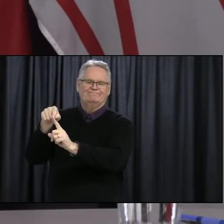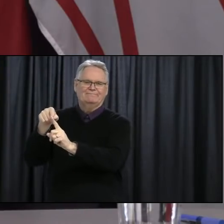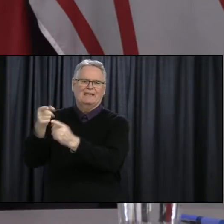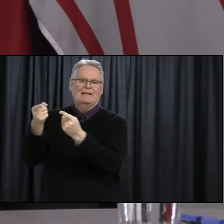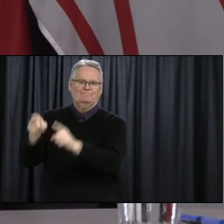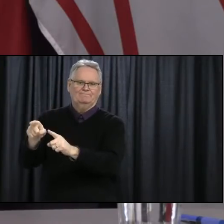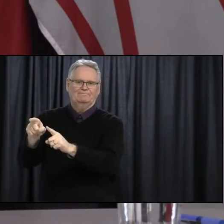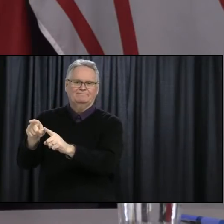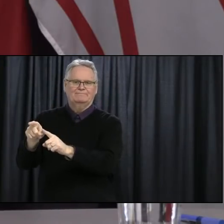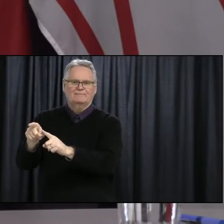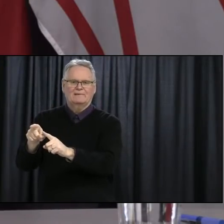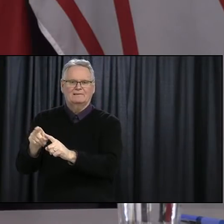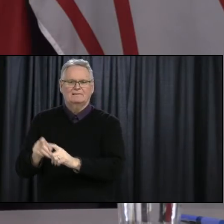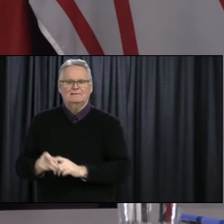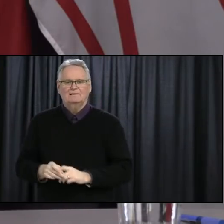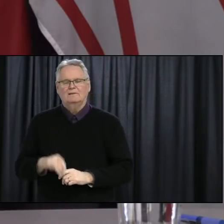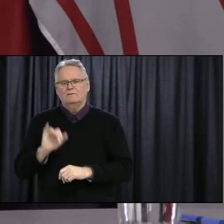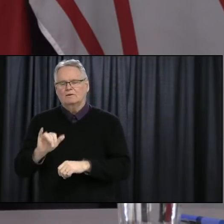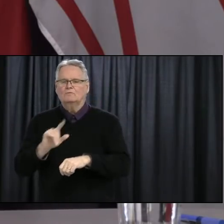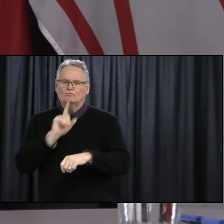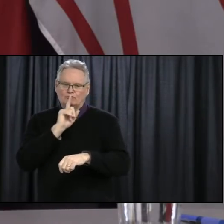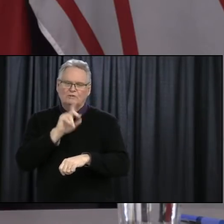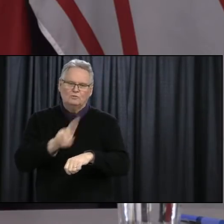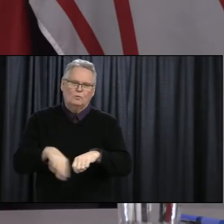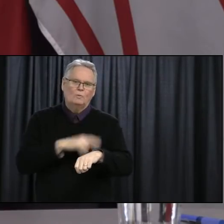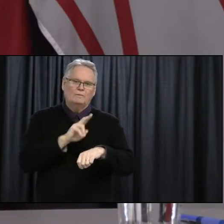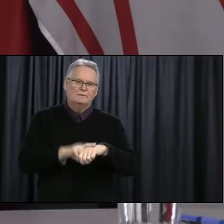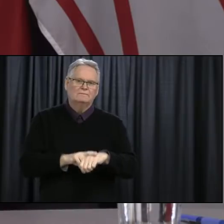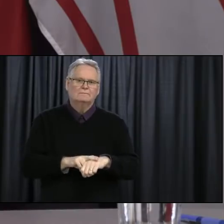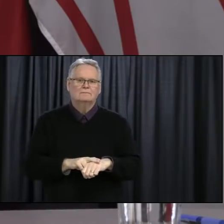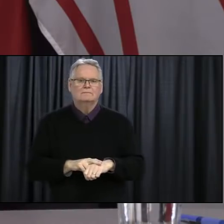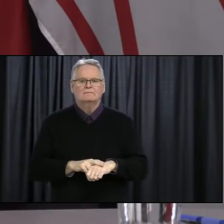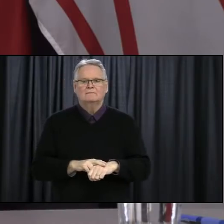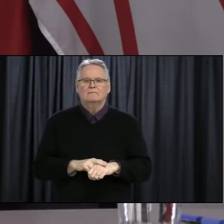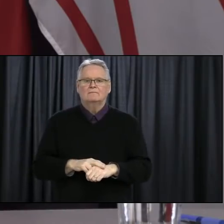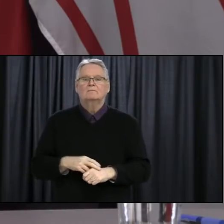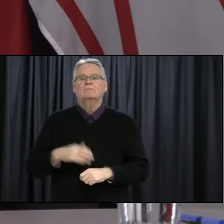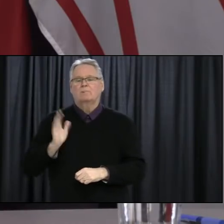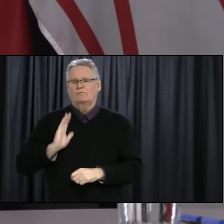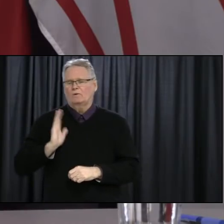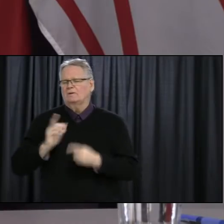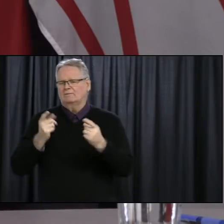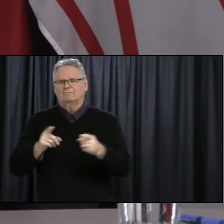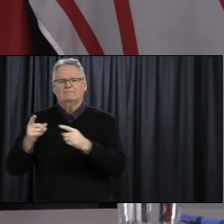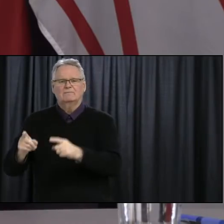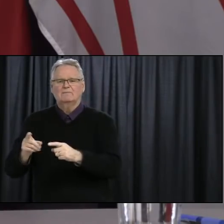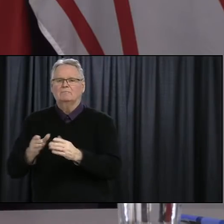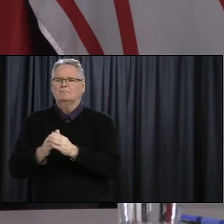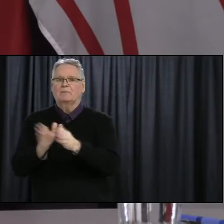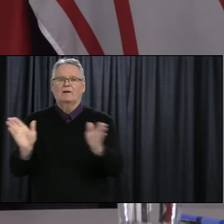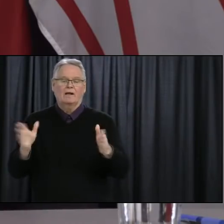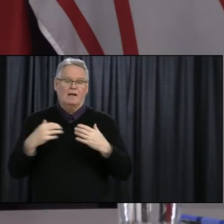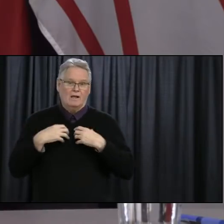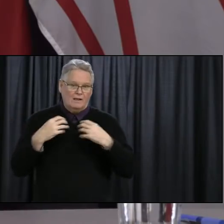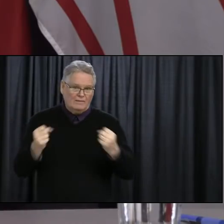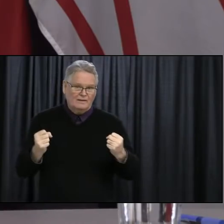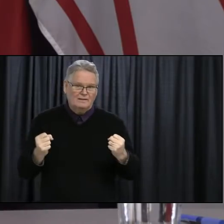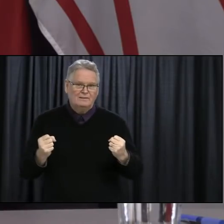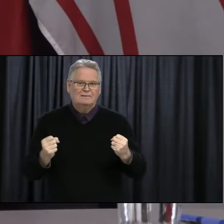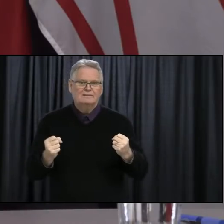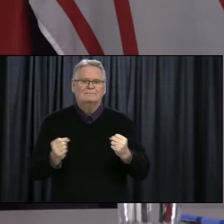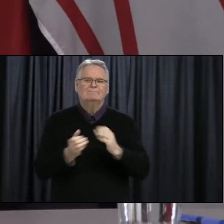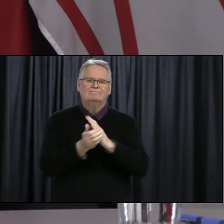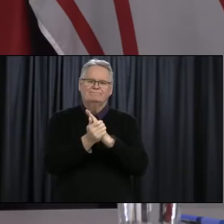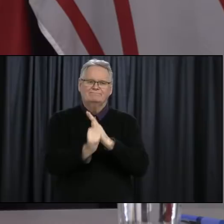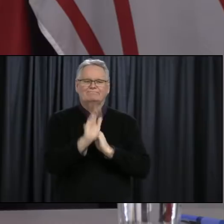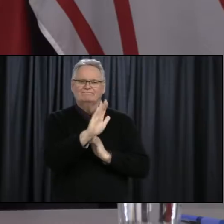this situation, but we have been here before. The public health experts have led us through outbreaks